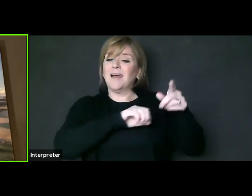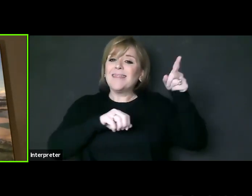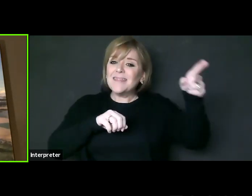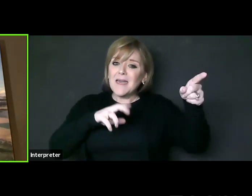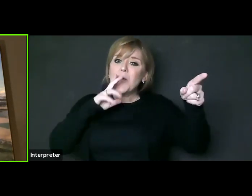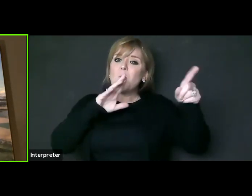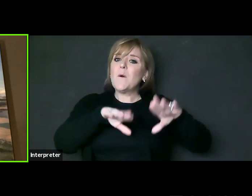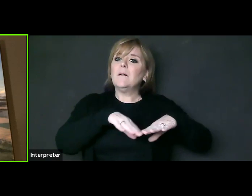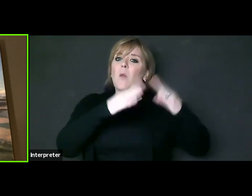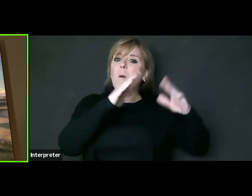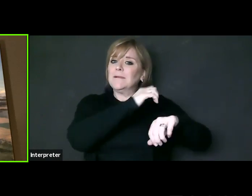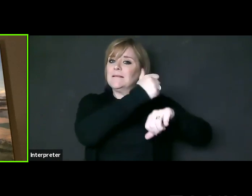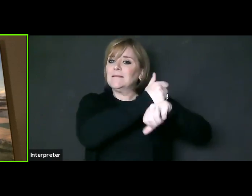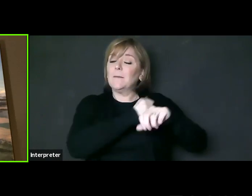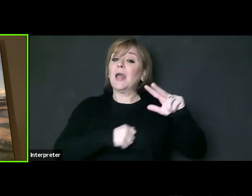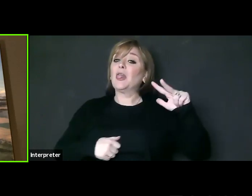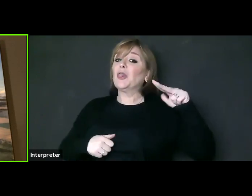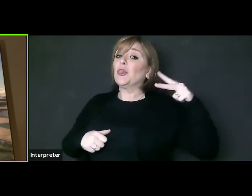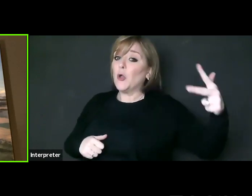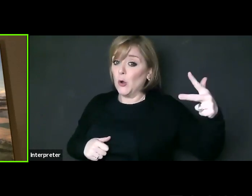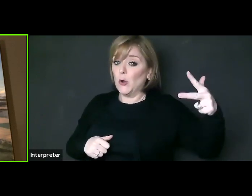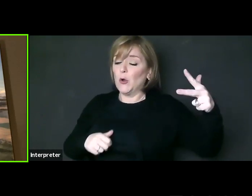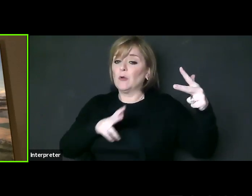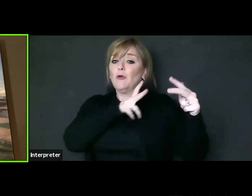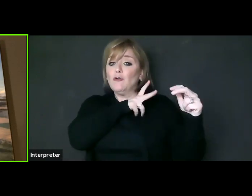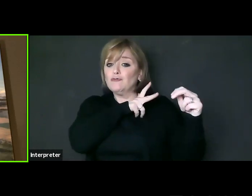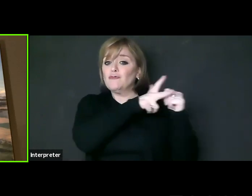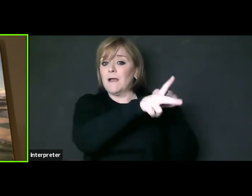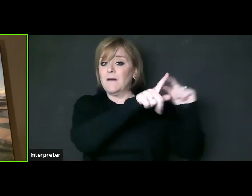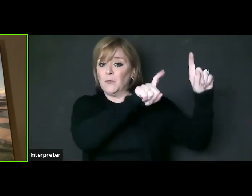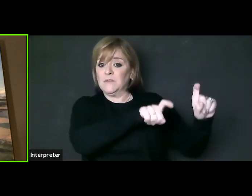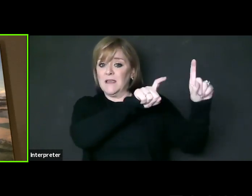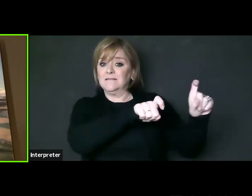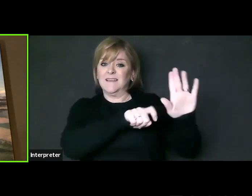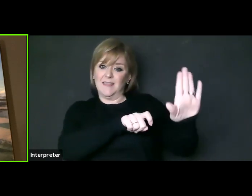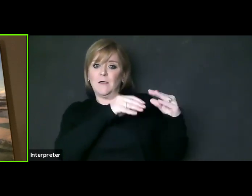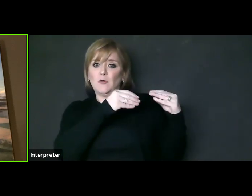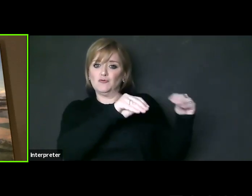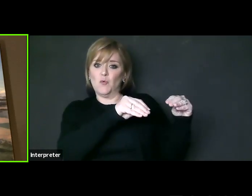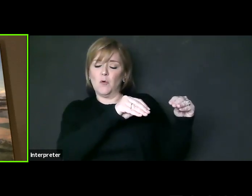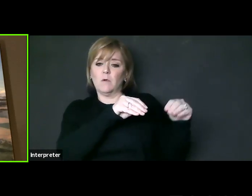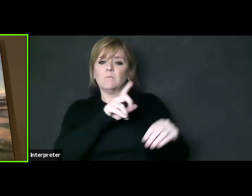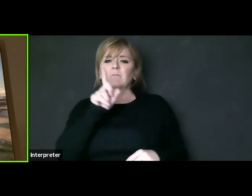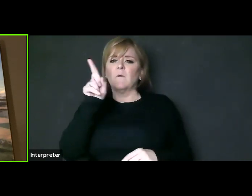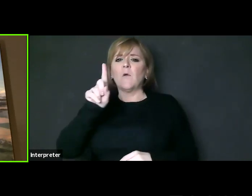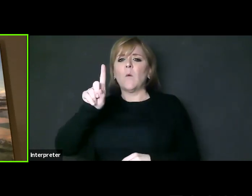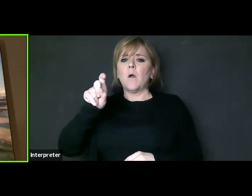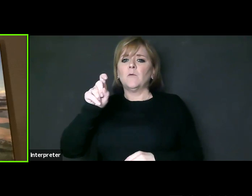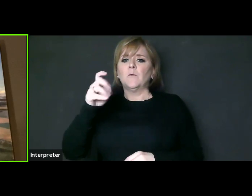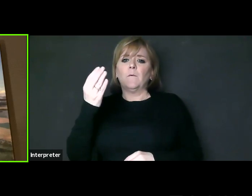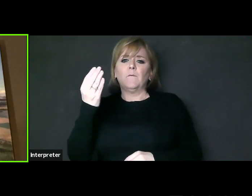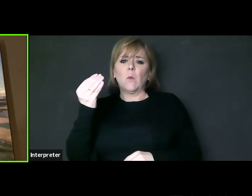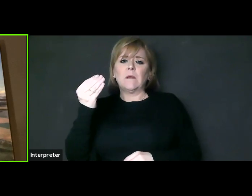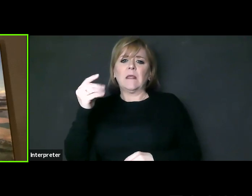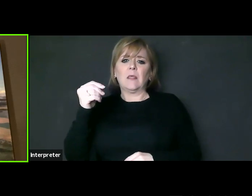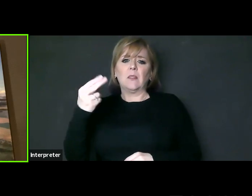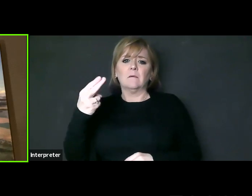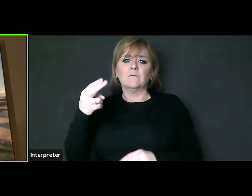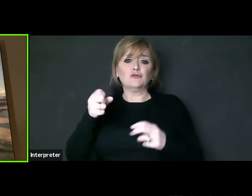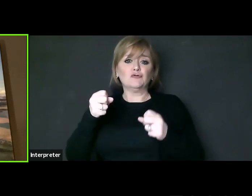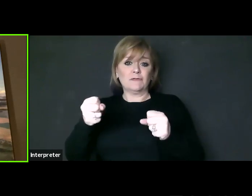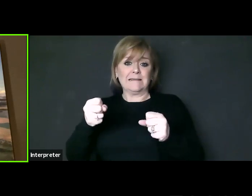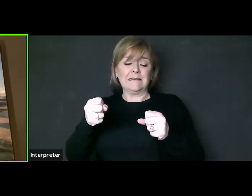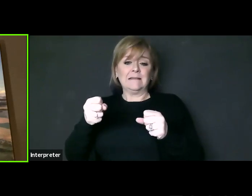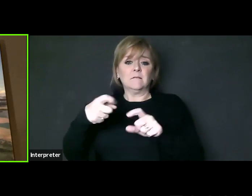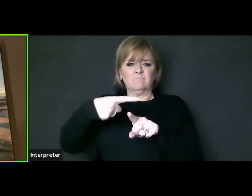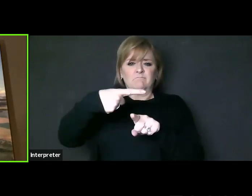third drive-through testing location at their store at 114th and Quaker. Now, this is in conjunction